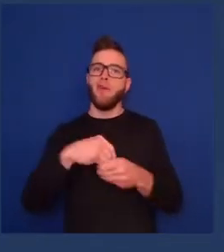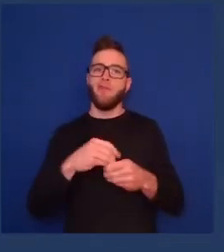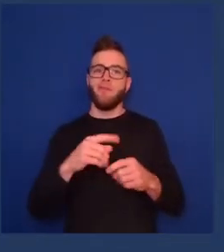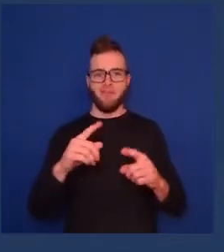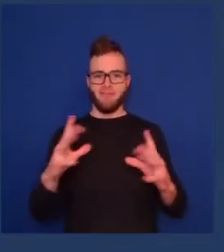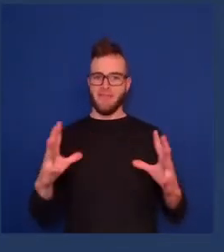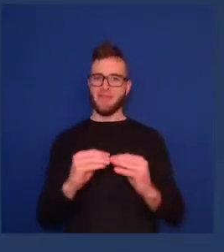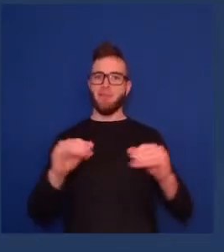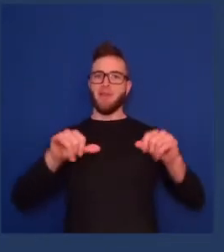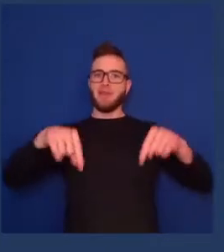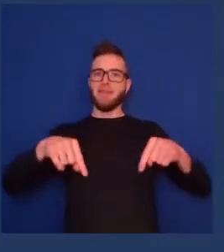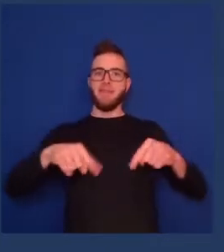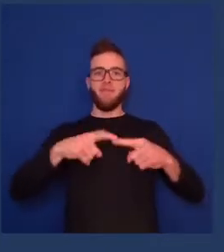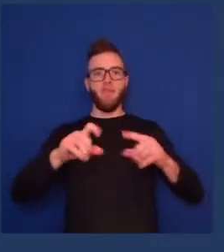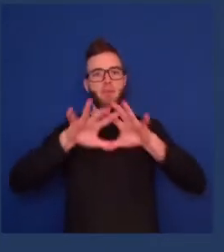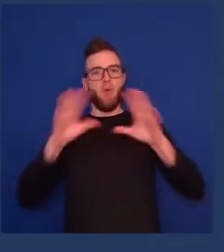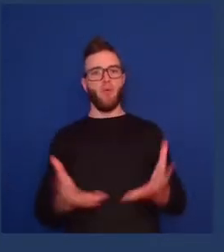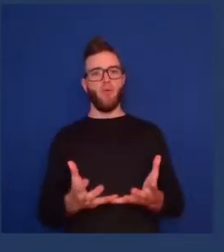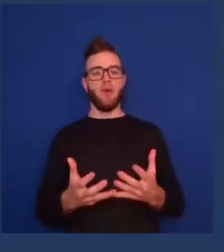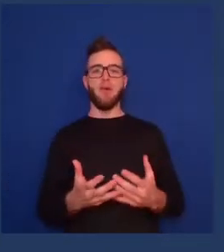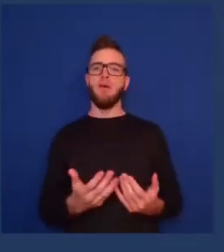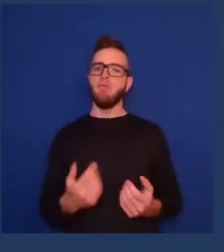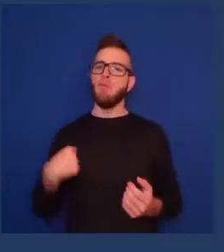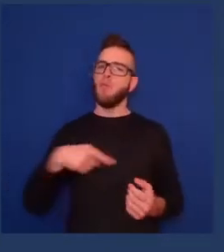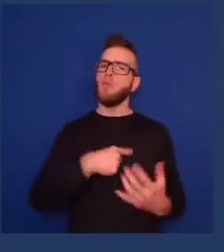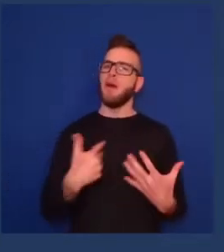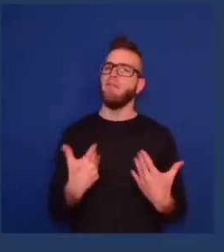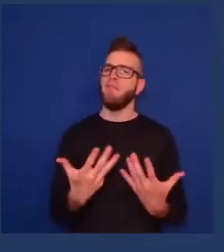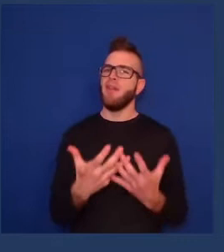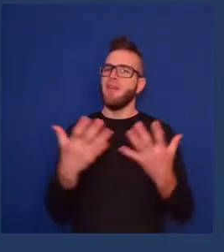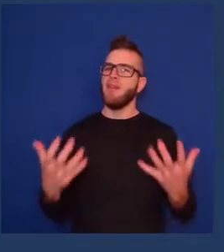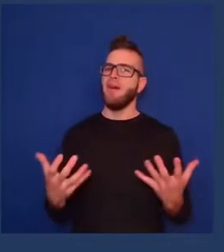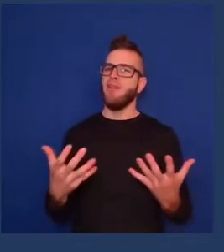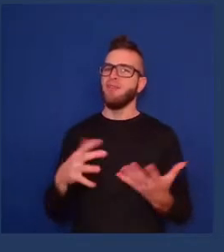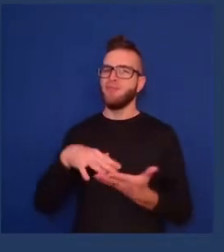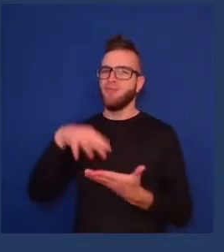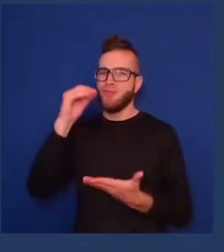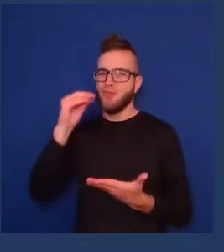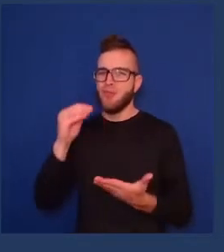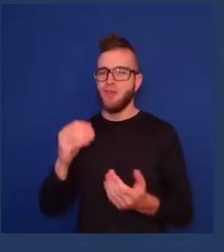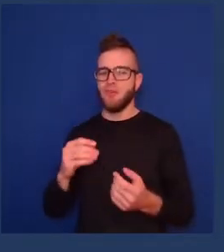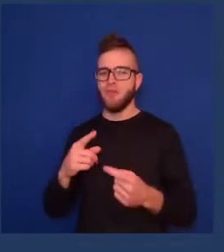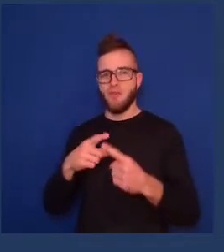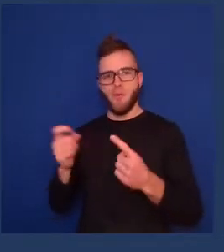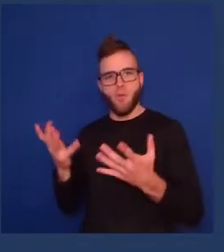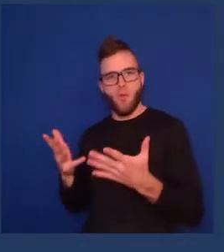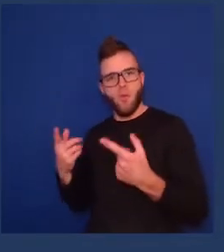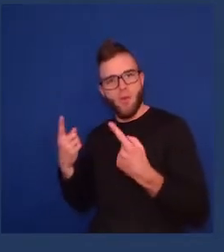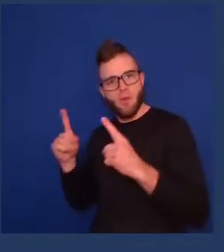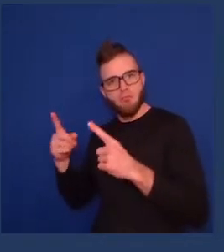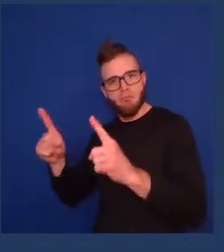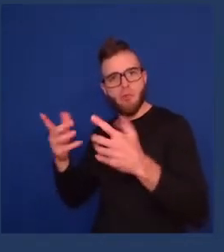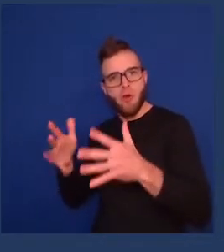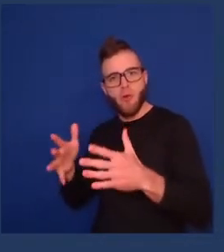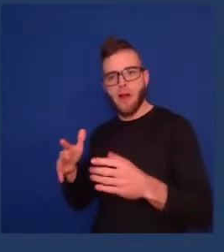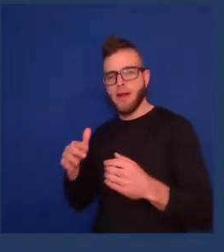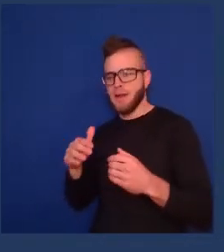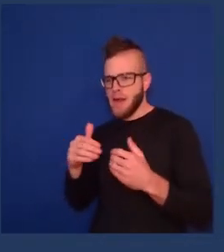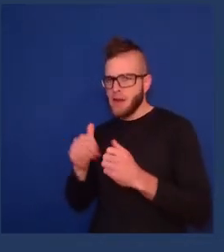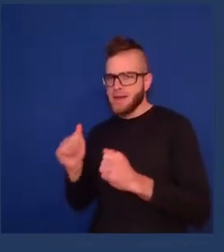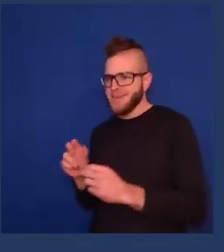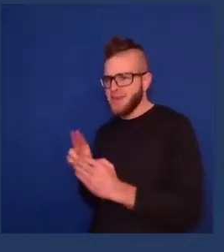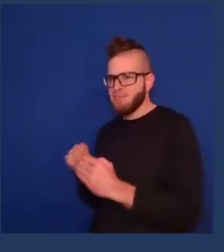for example, from all over the world. So we have a lot to learn from some of the work that has already been done in trying to address